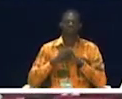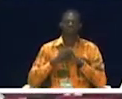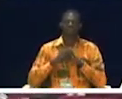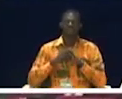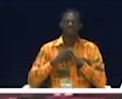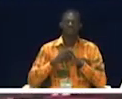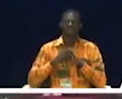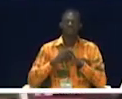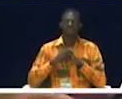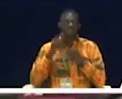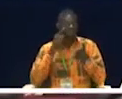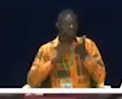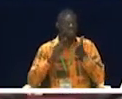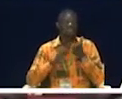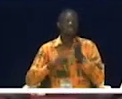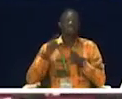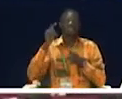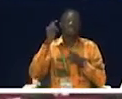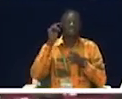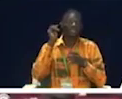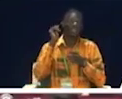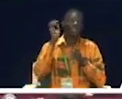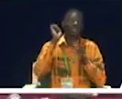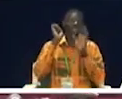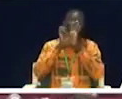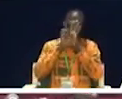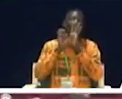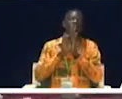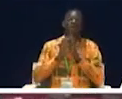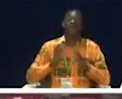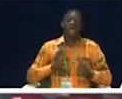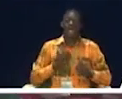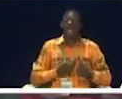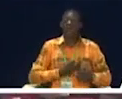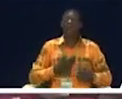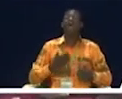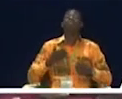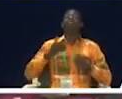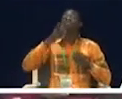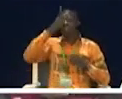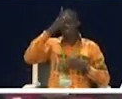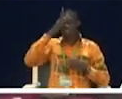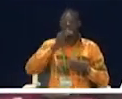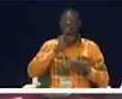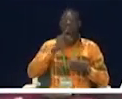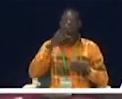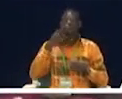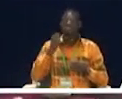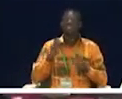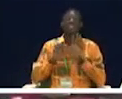Check his example. For instance, our daddy is a living example of the wonder I call greatness.